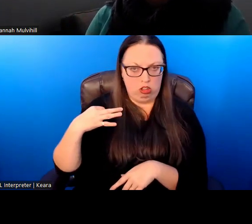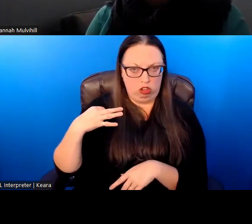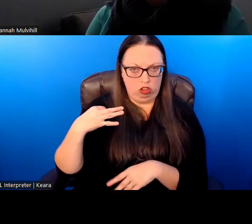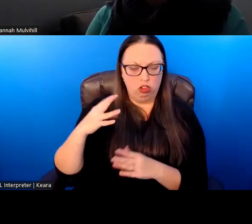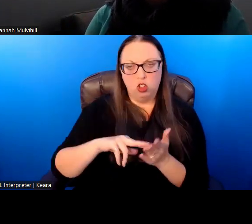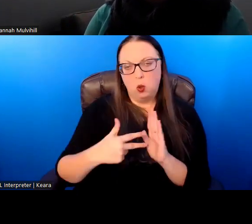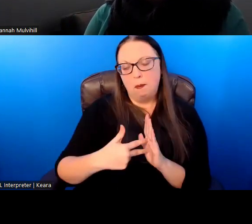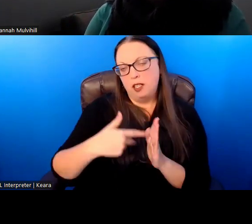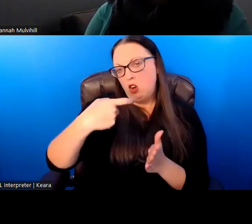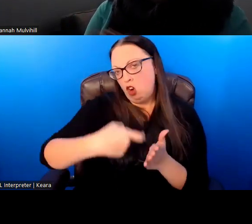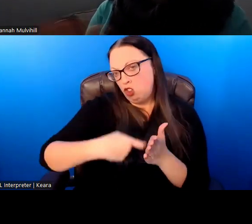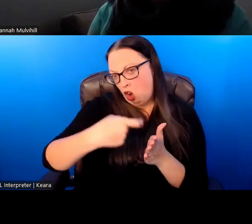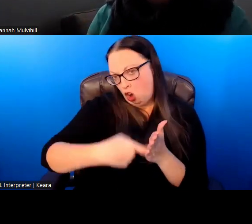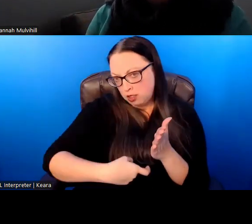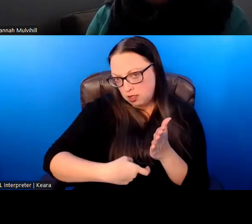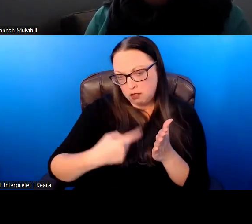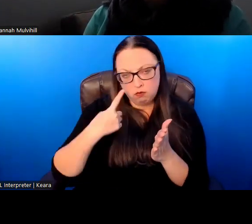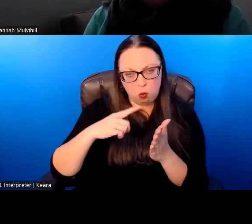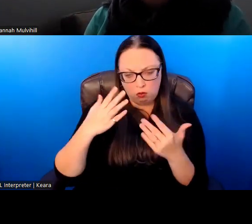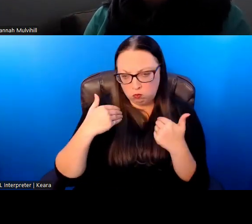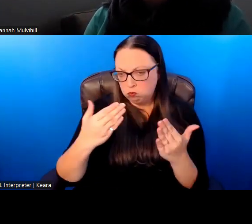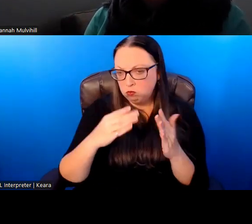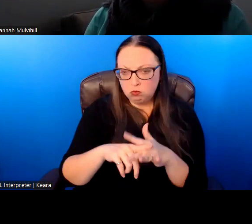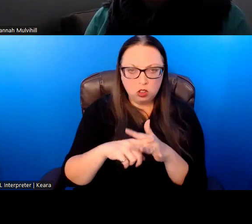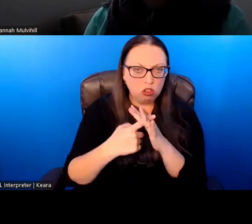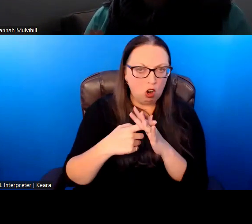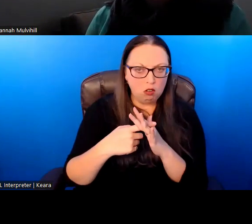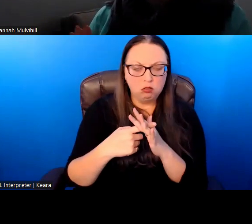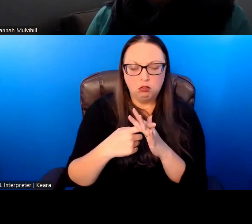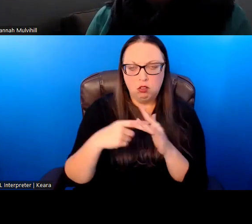cost to sort of jumpstart it and pilot